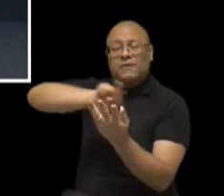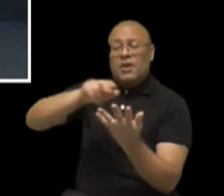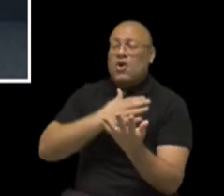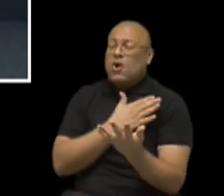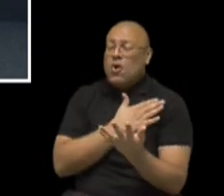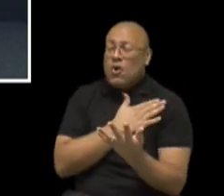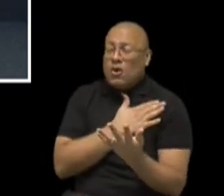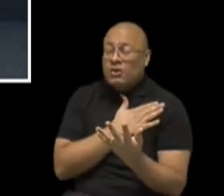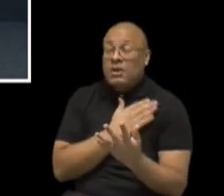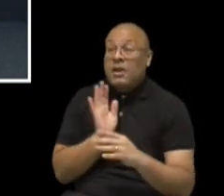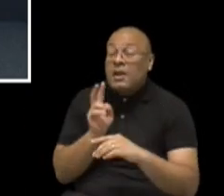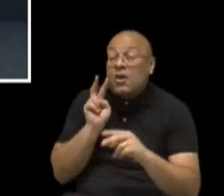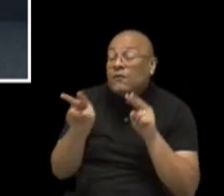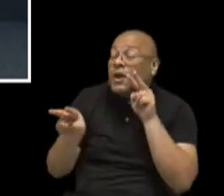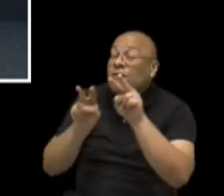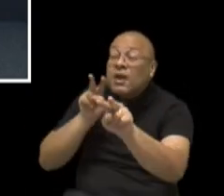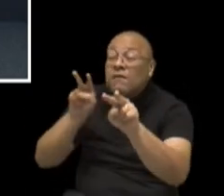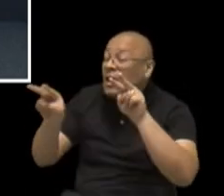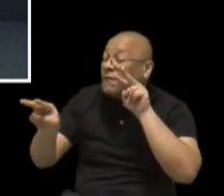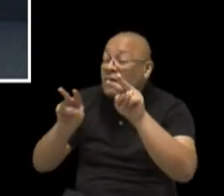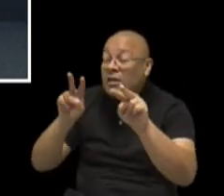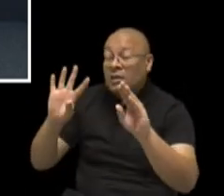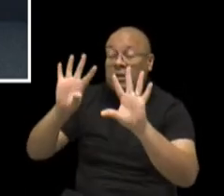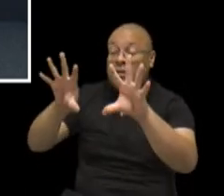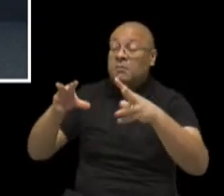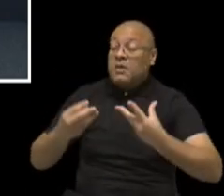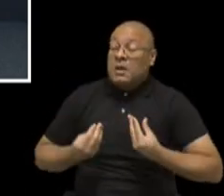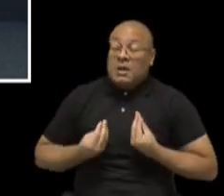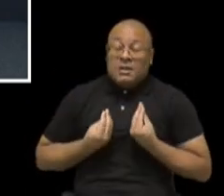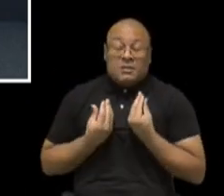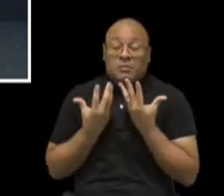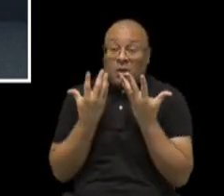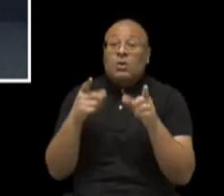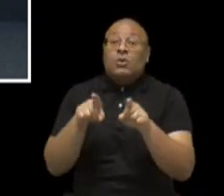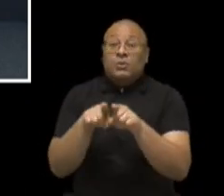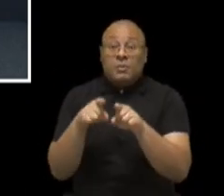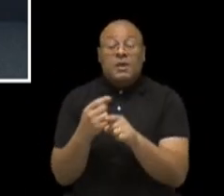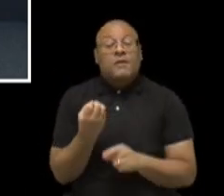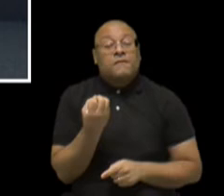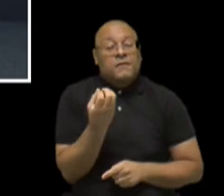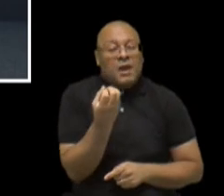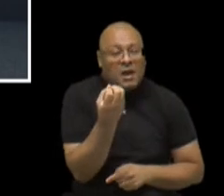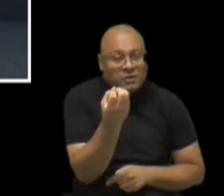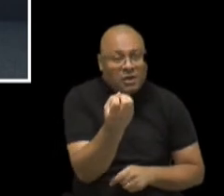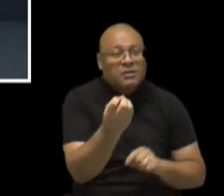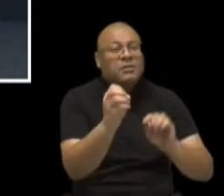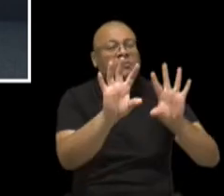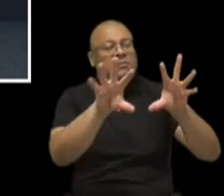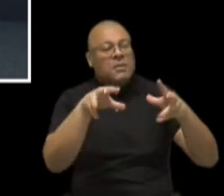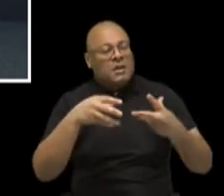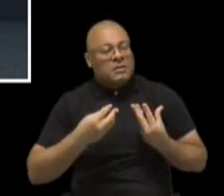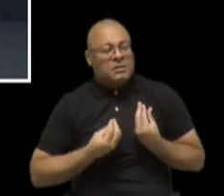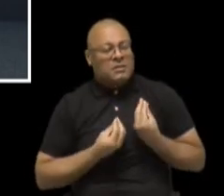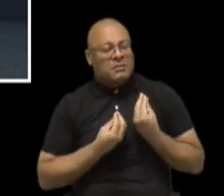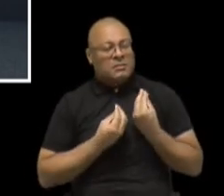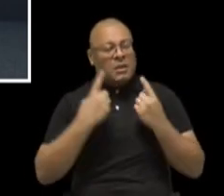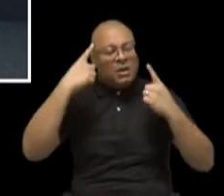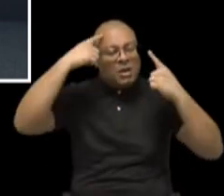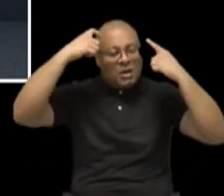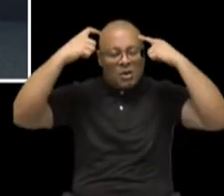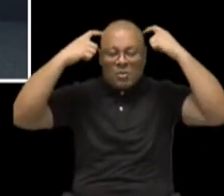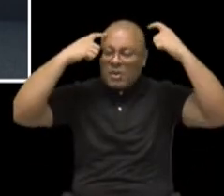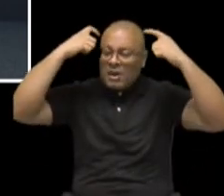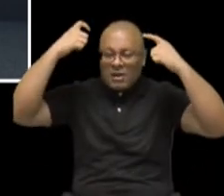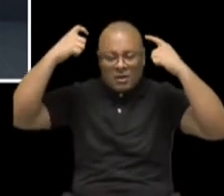of inspiration for fashion. Also travel to new places. That for me, it's always, you know,